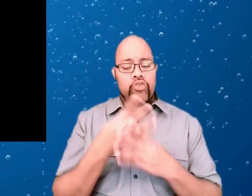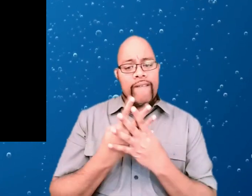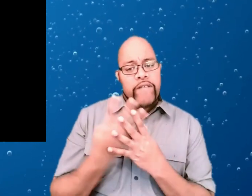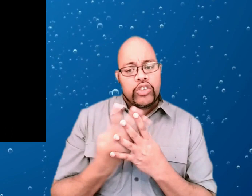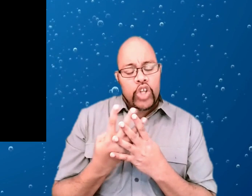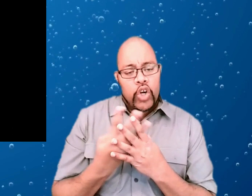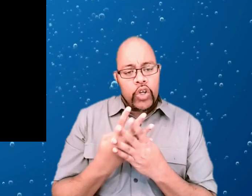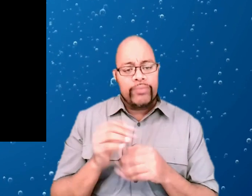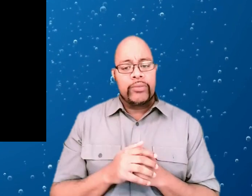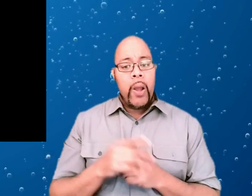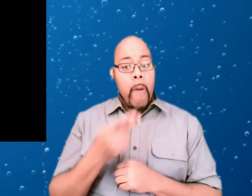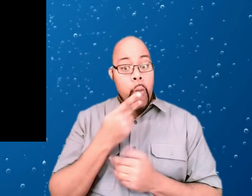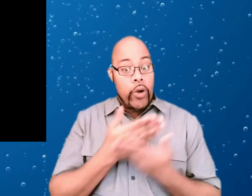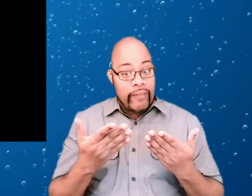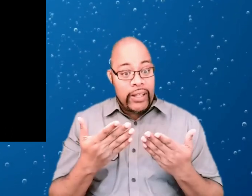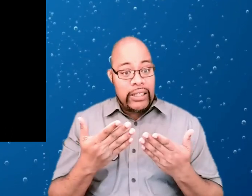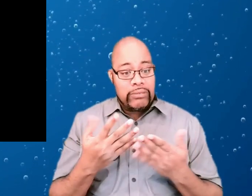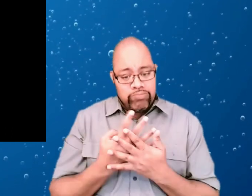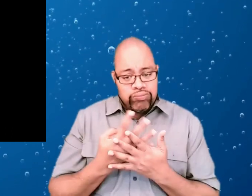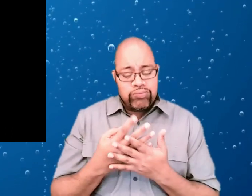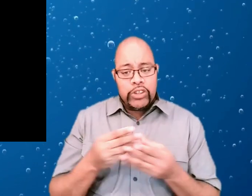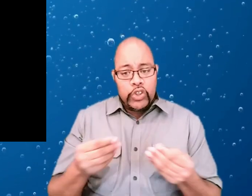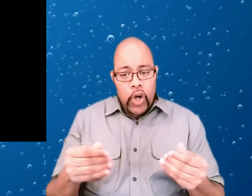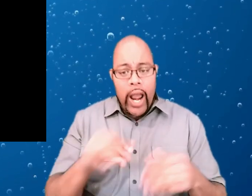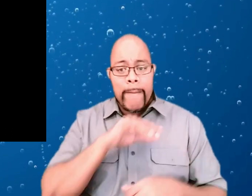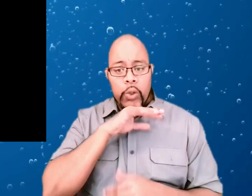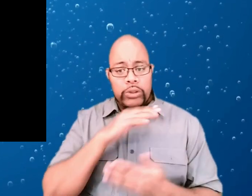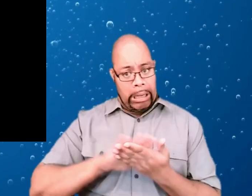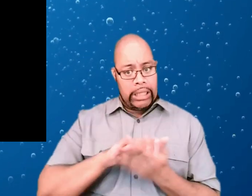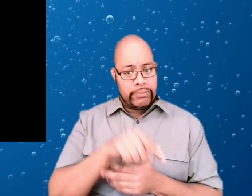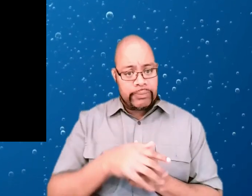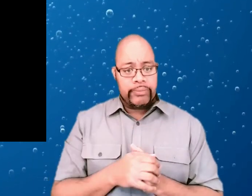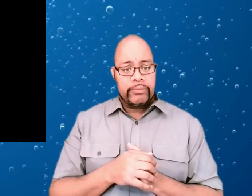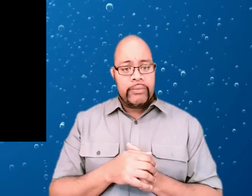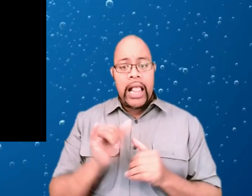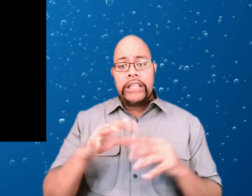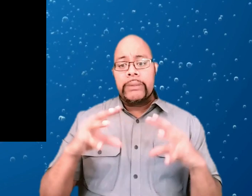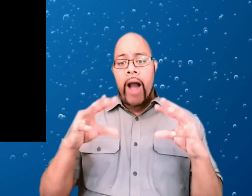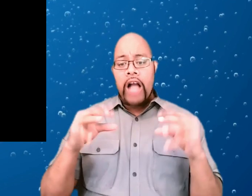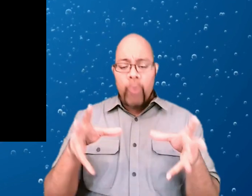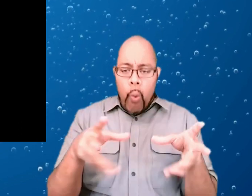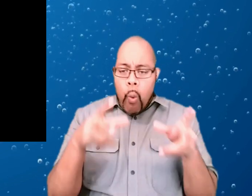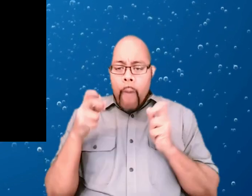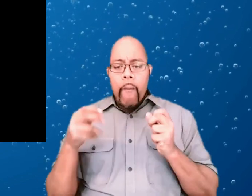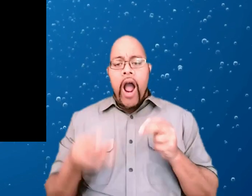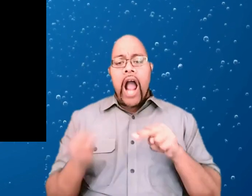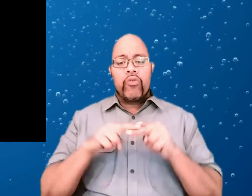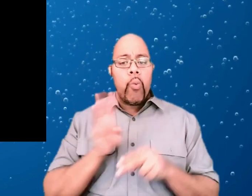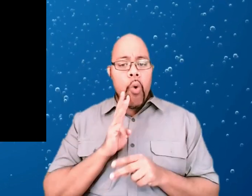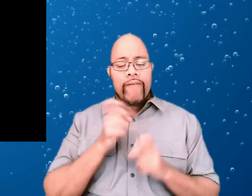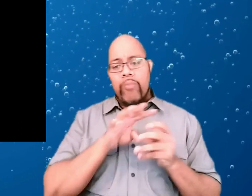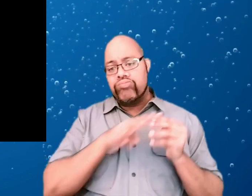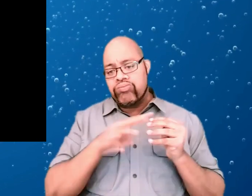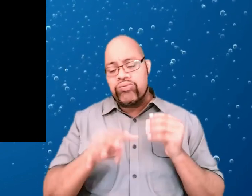excessive nutrients, toxic substances, sediments, and pollution, like a sponge, absorbing excess water caused